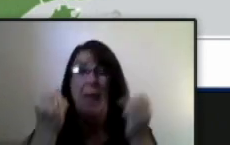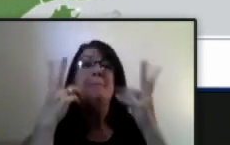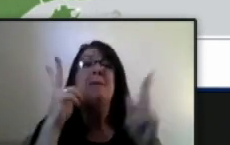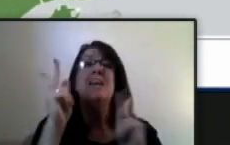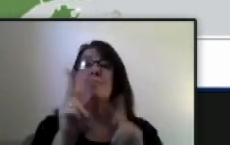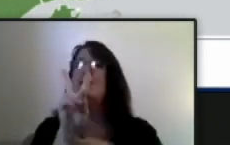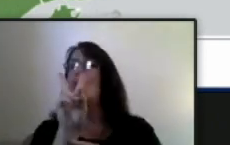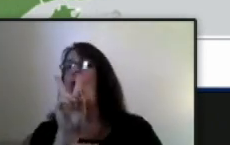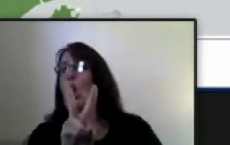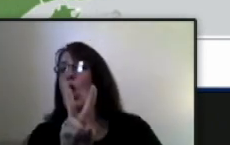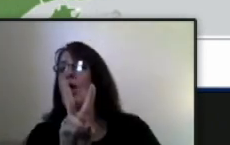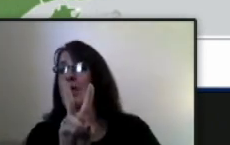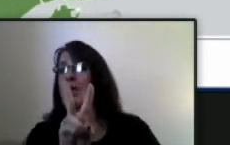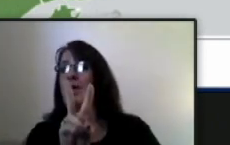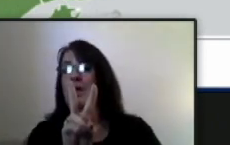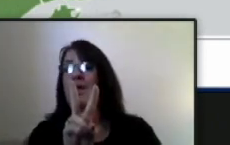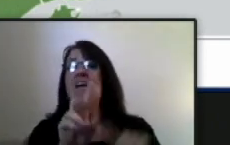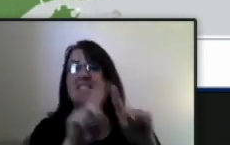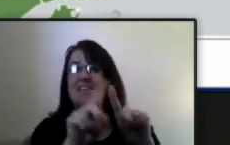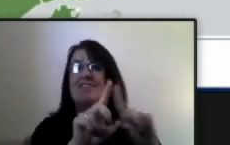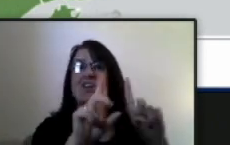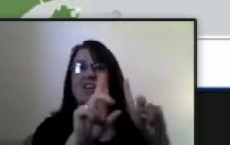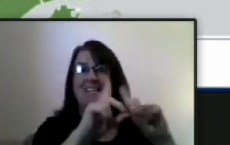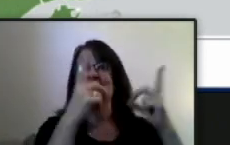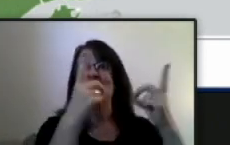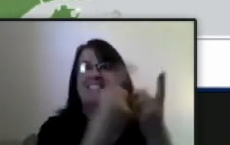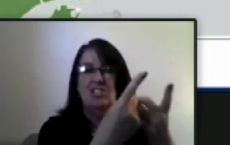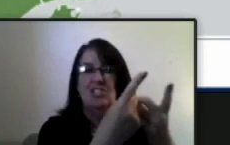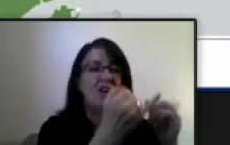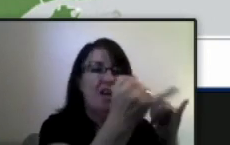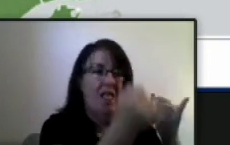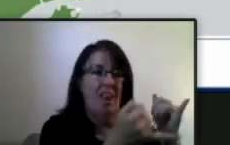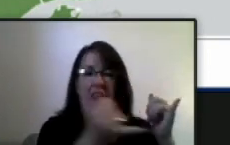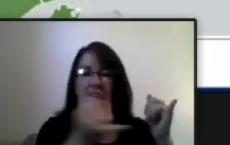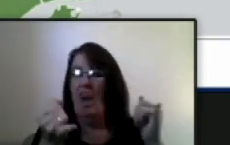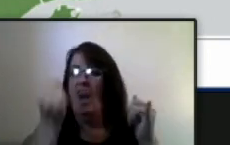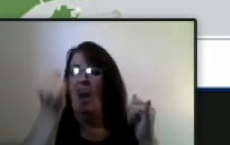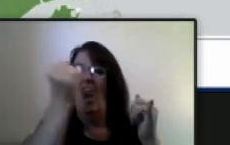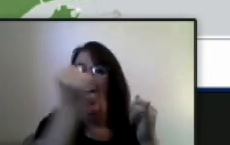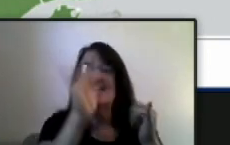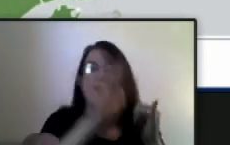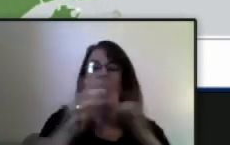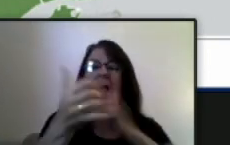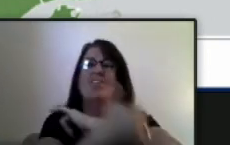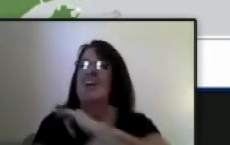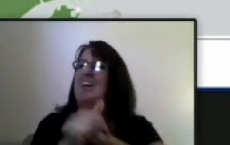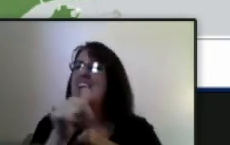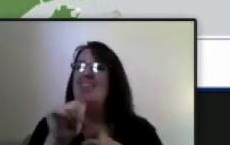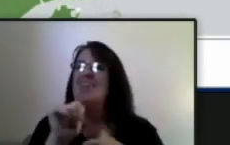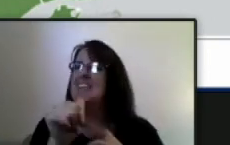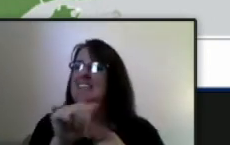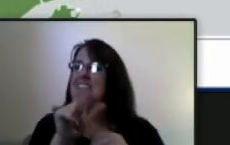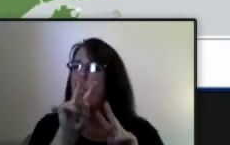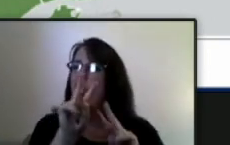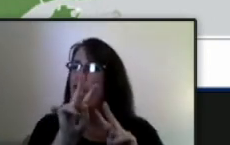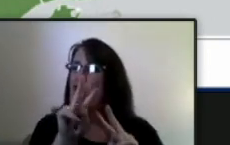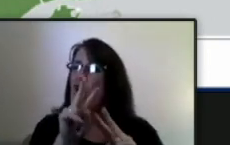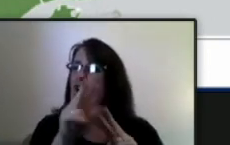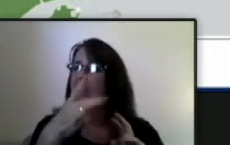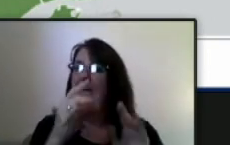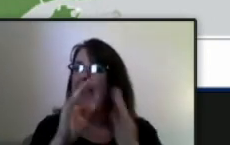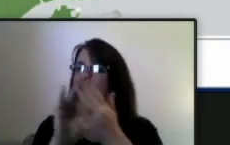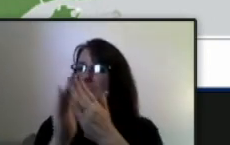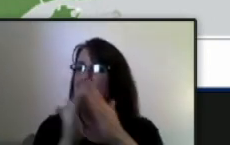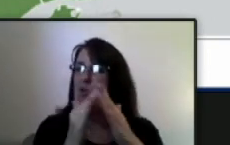look at some of the district lines in Michigan and across the country and say, that doesn't really look like a community that's meant